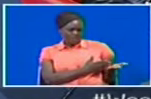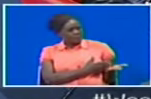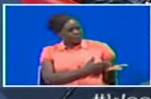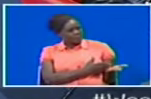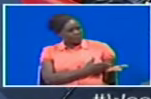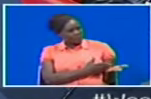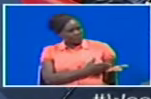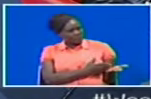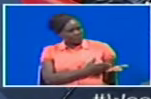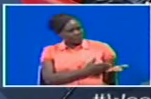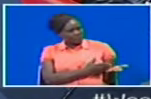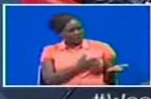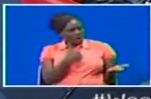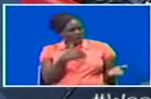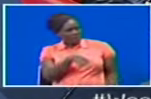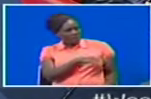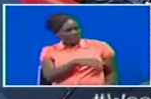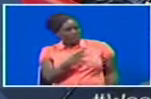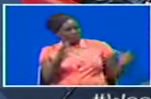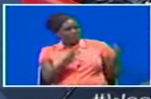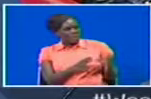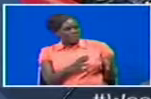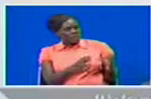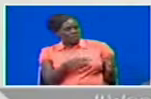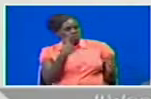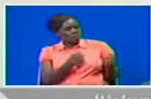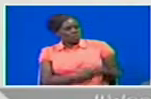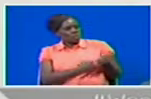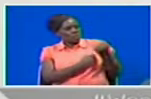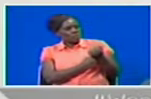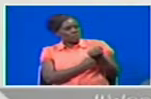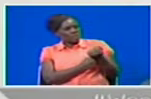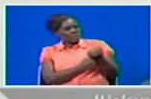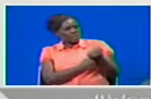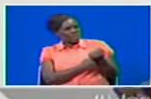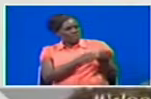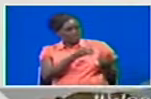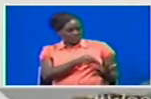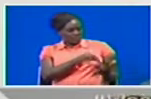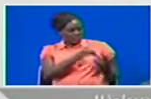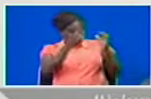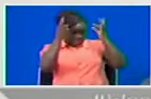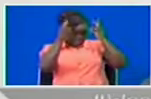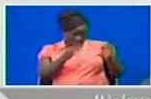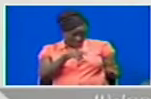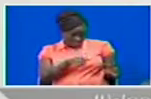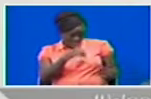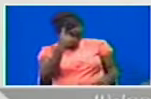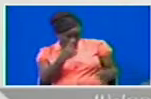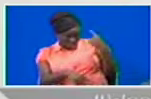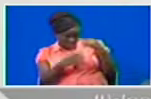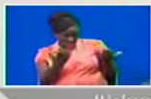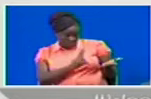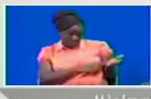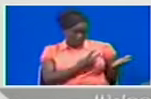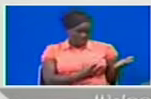there are regions in this country where party and whom you support for the presidency particularly determine whether you make it or not.